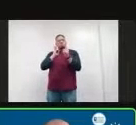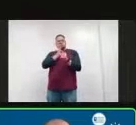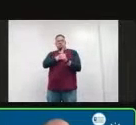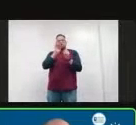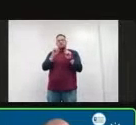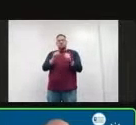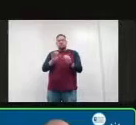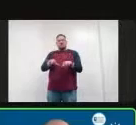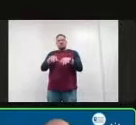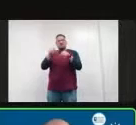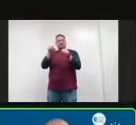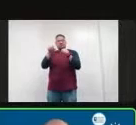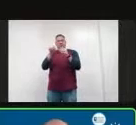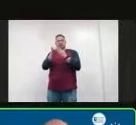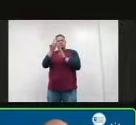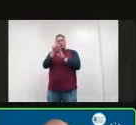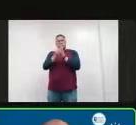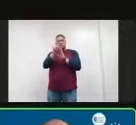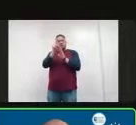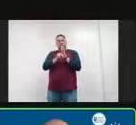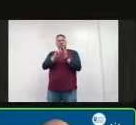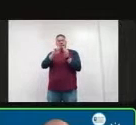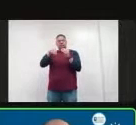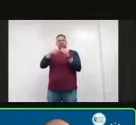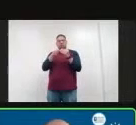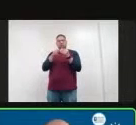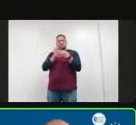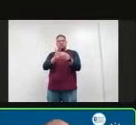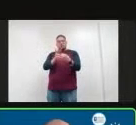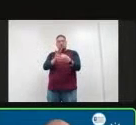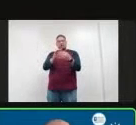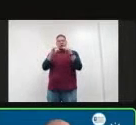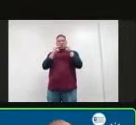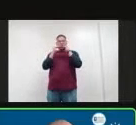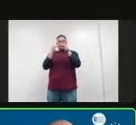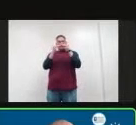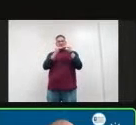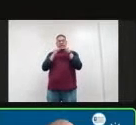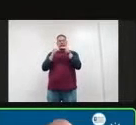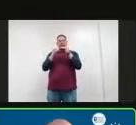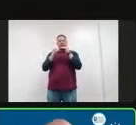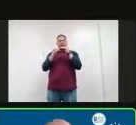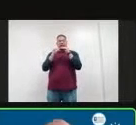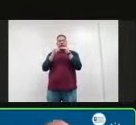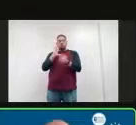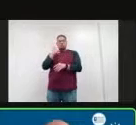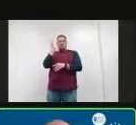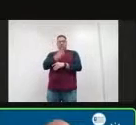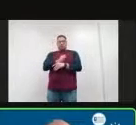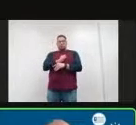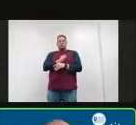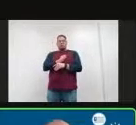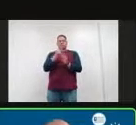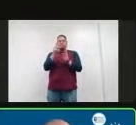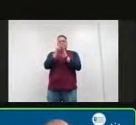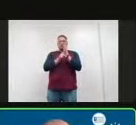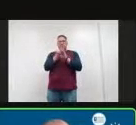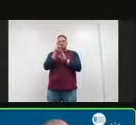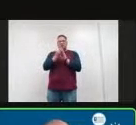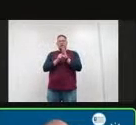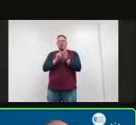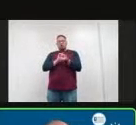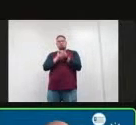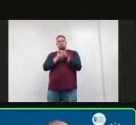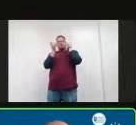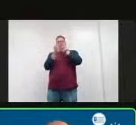up a particular policy around equity. Say a transgender policy, if you wanted, a transformational